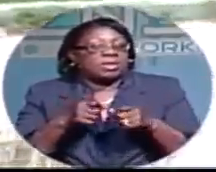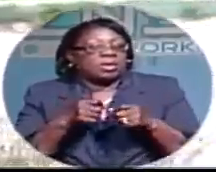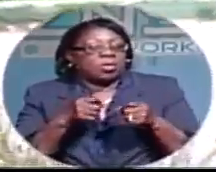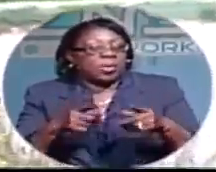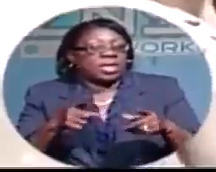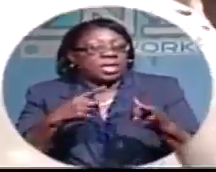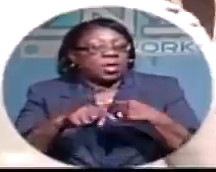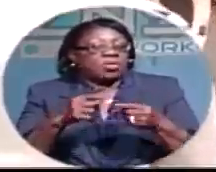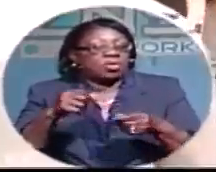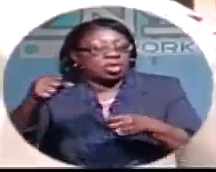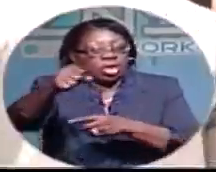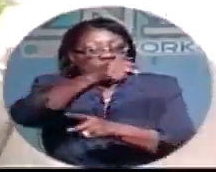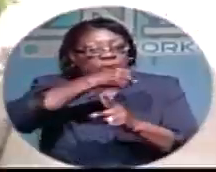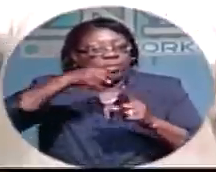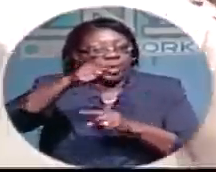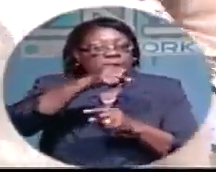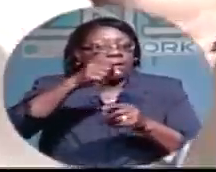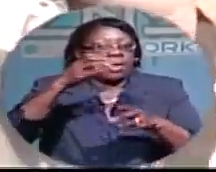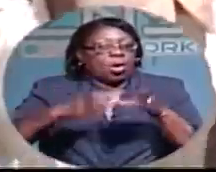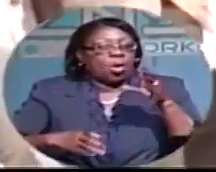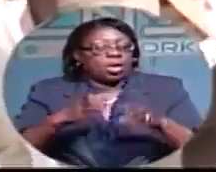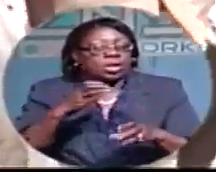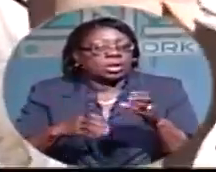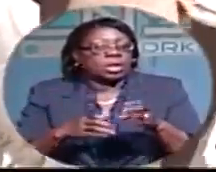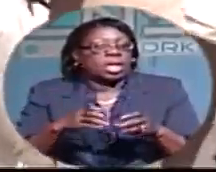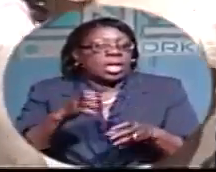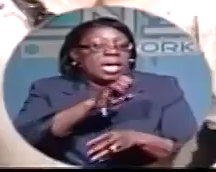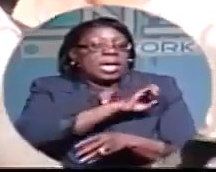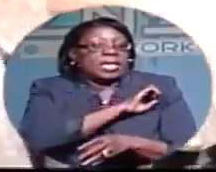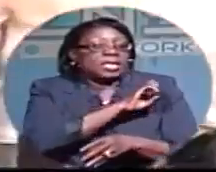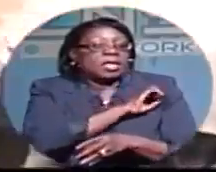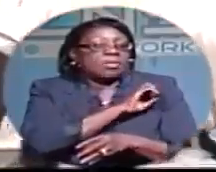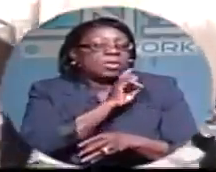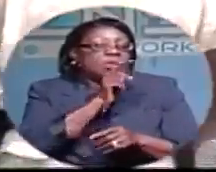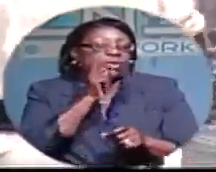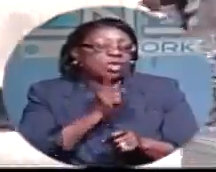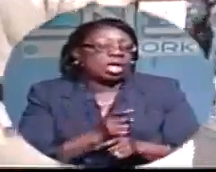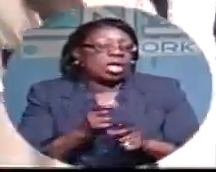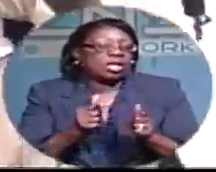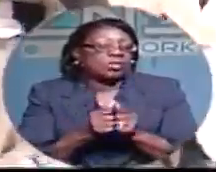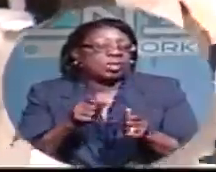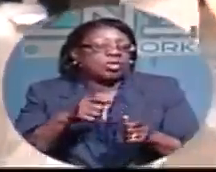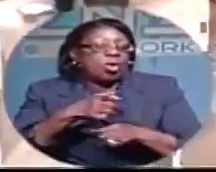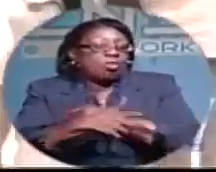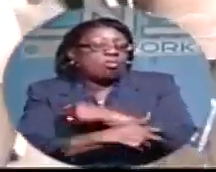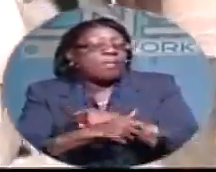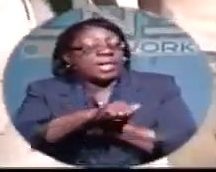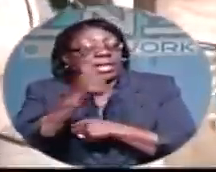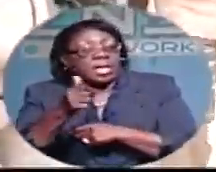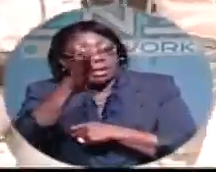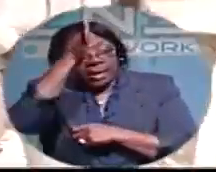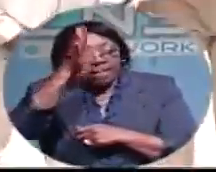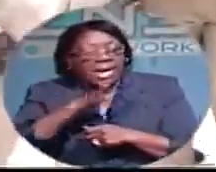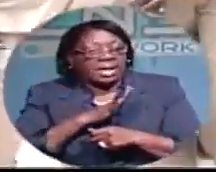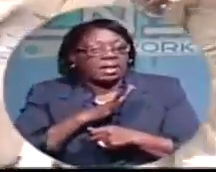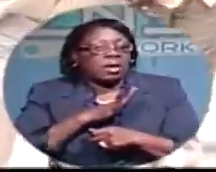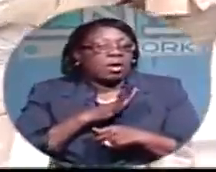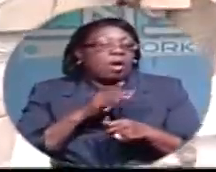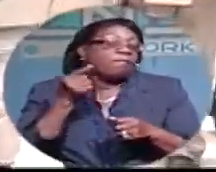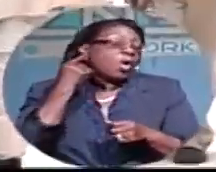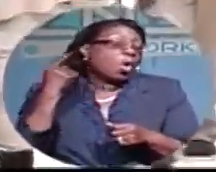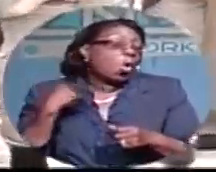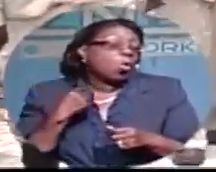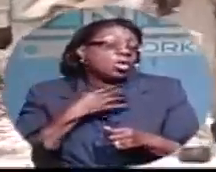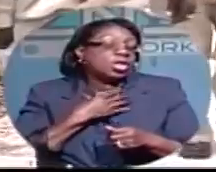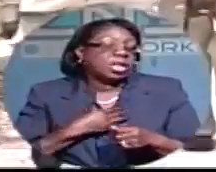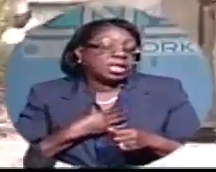to the Supreme Court, will be filed. Edgecombe was also charged separately with robbing another man of a $400 gold chain, a gold